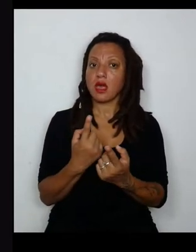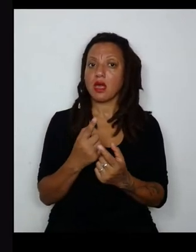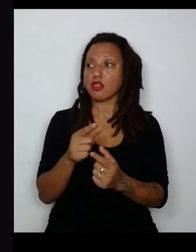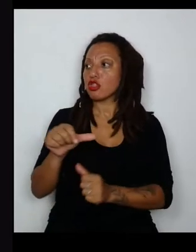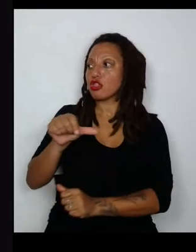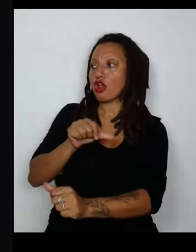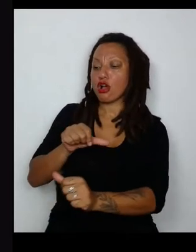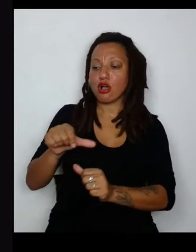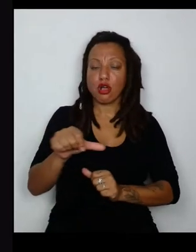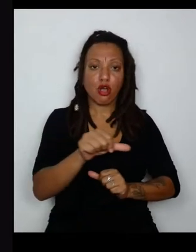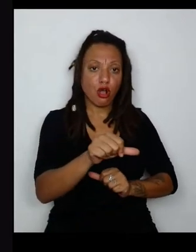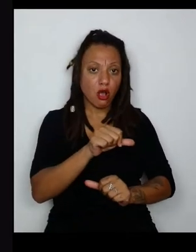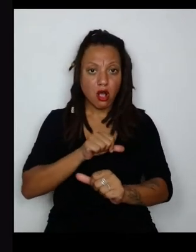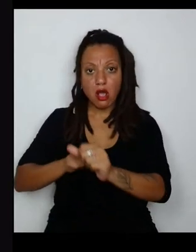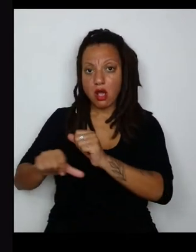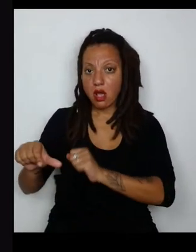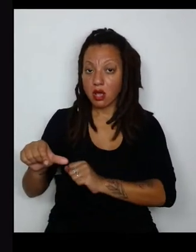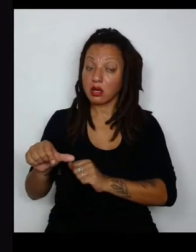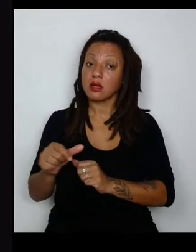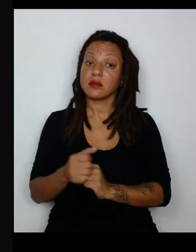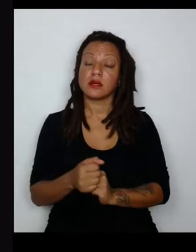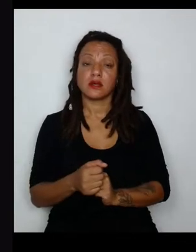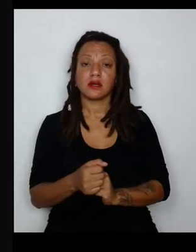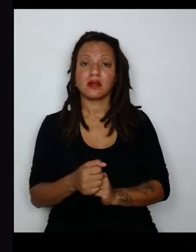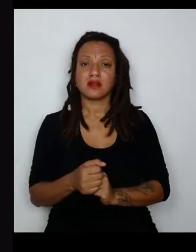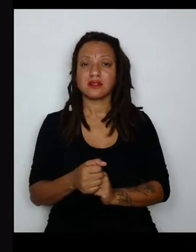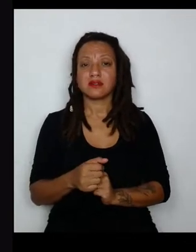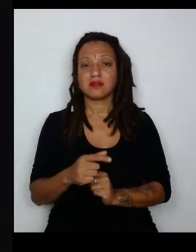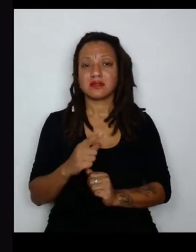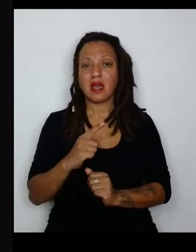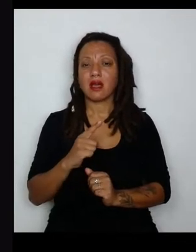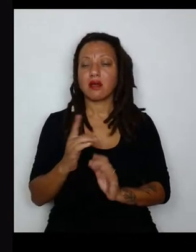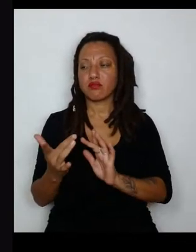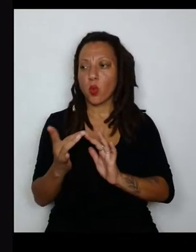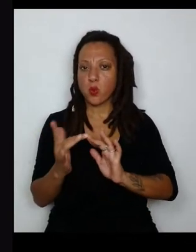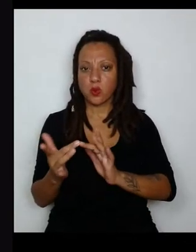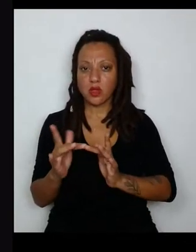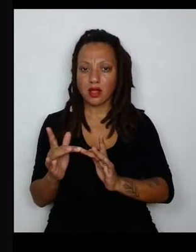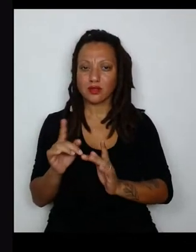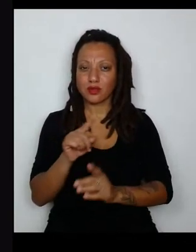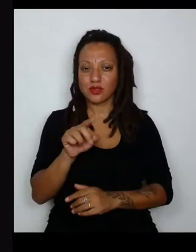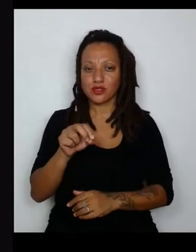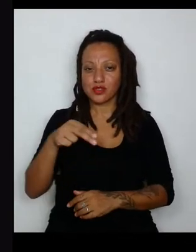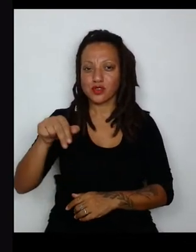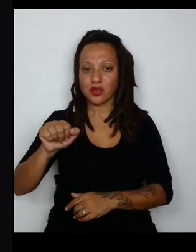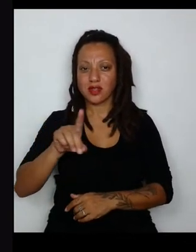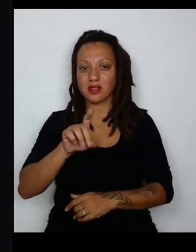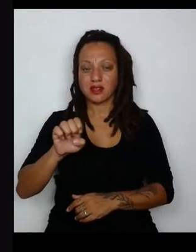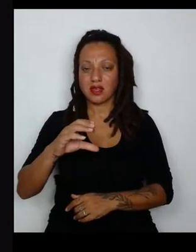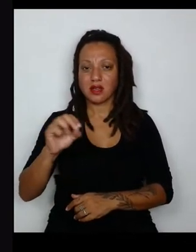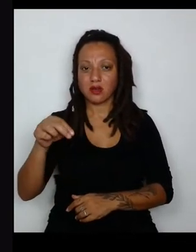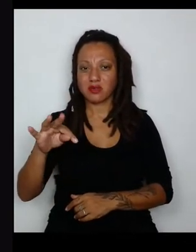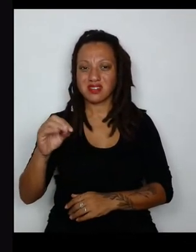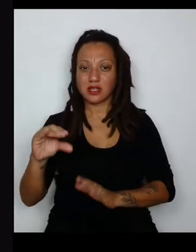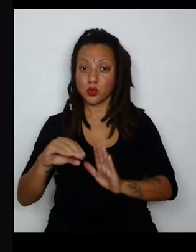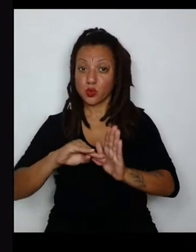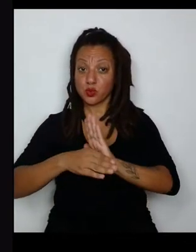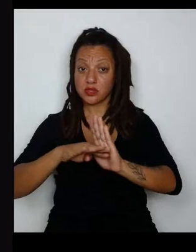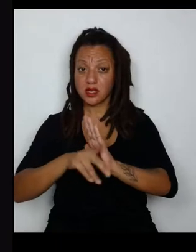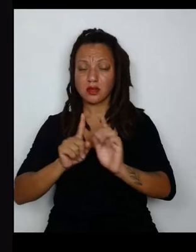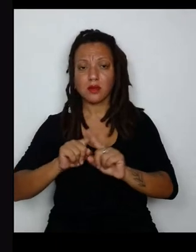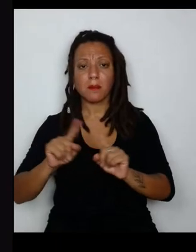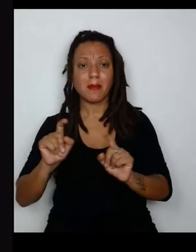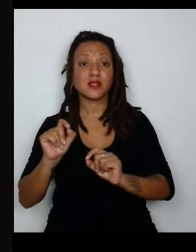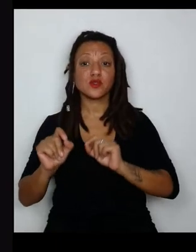the contact zone but from the western side what was exchanged was tuberculosis syphilis the